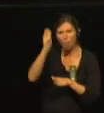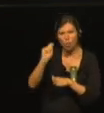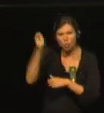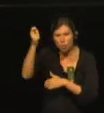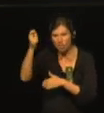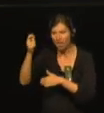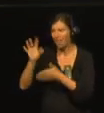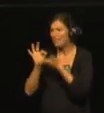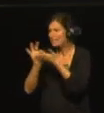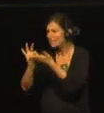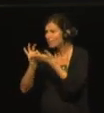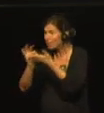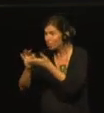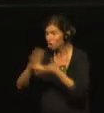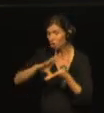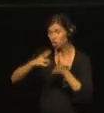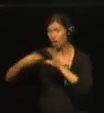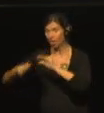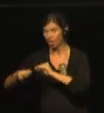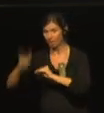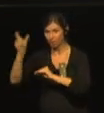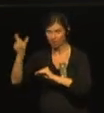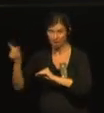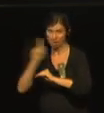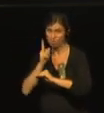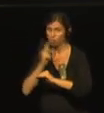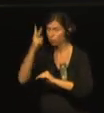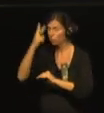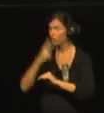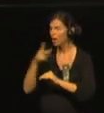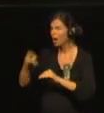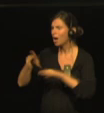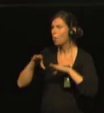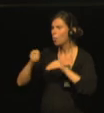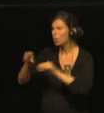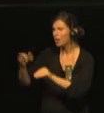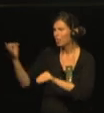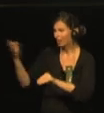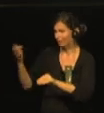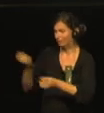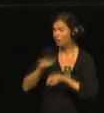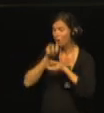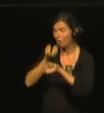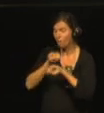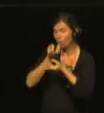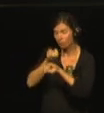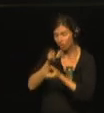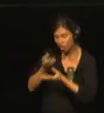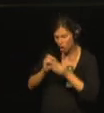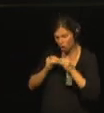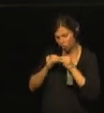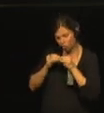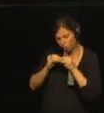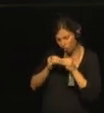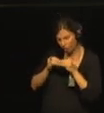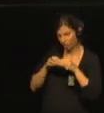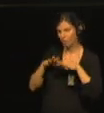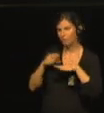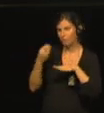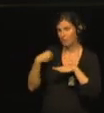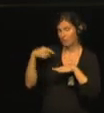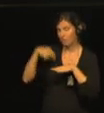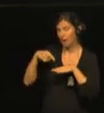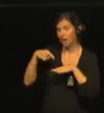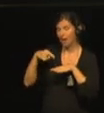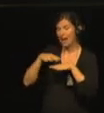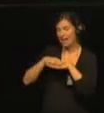Europe, we used documents that were generated by the Academic Network of European Disability,